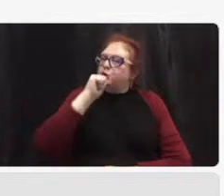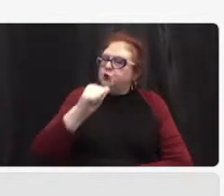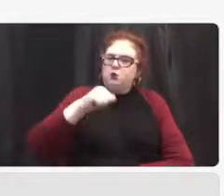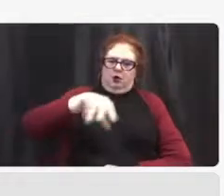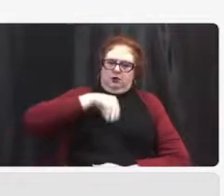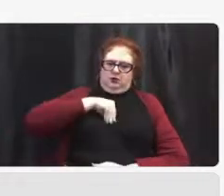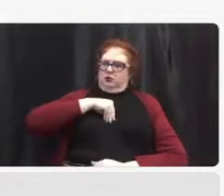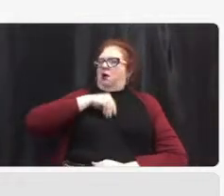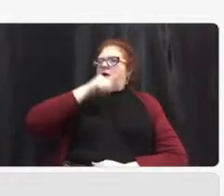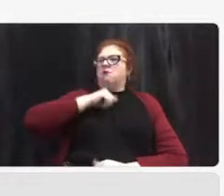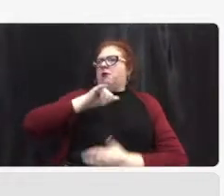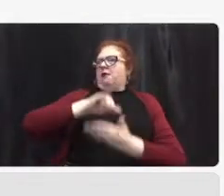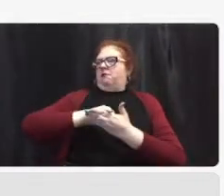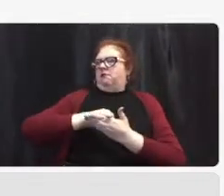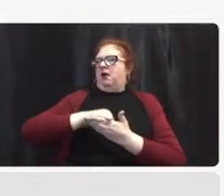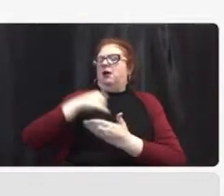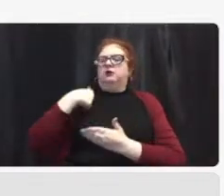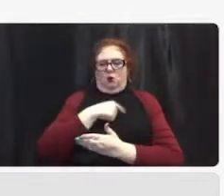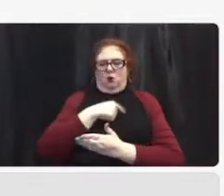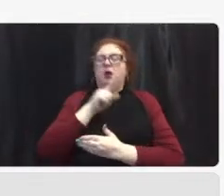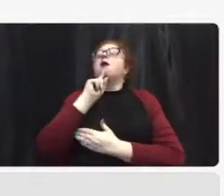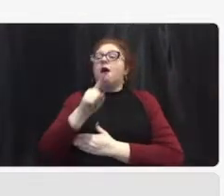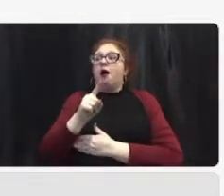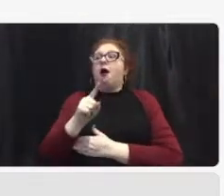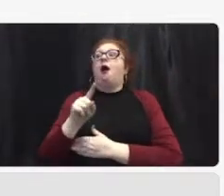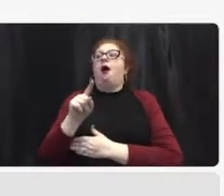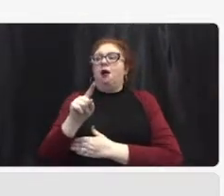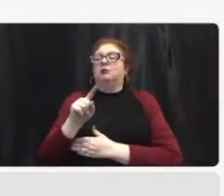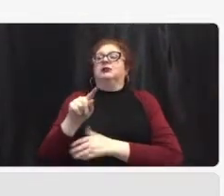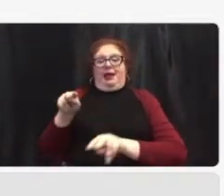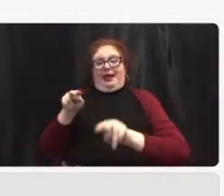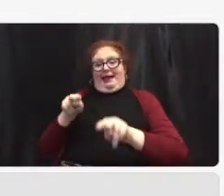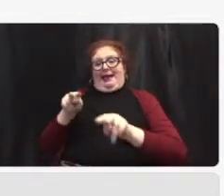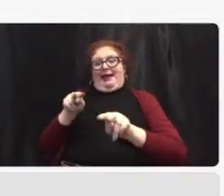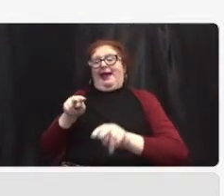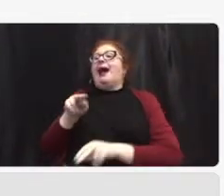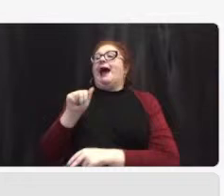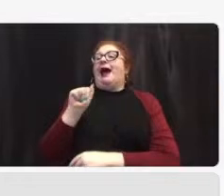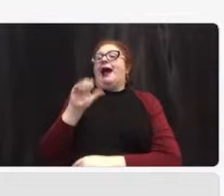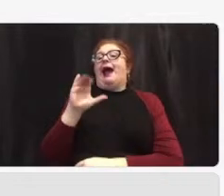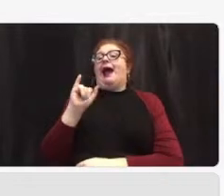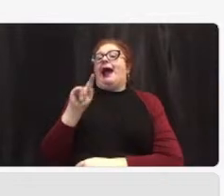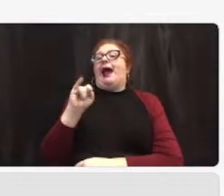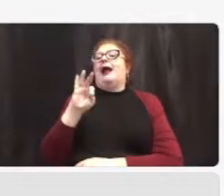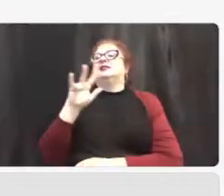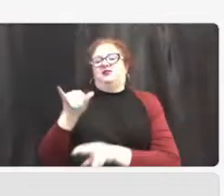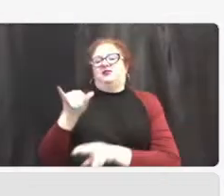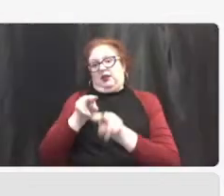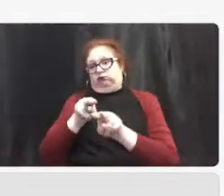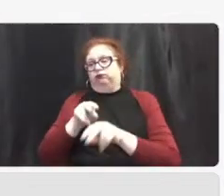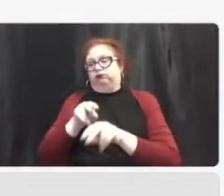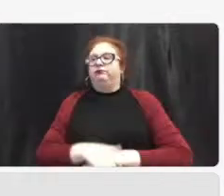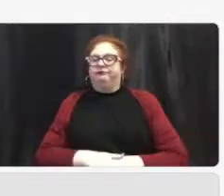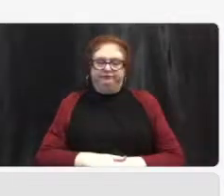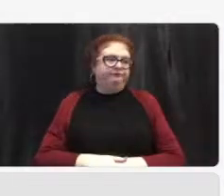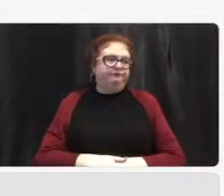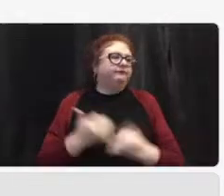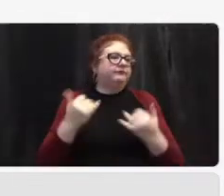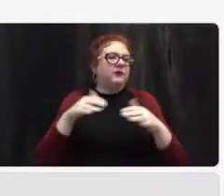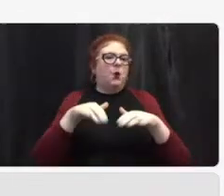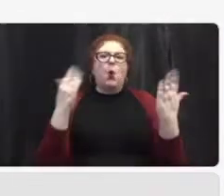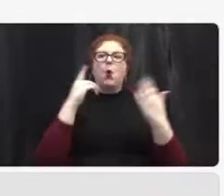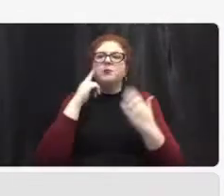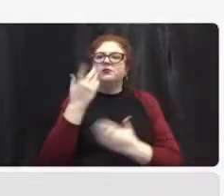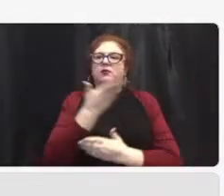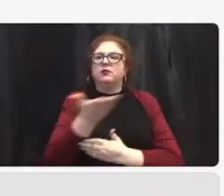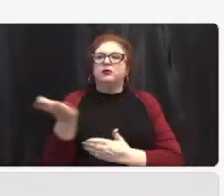those situations. Thank you. I want to open the floor up to any commissioners that have any particular questions, comments,